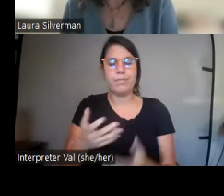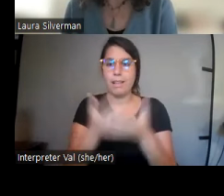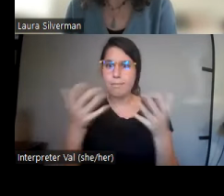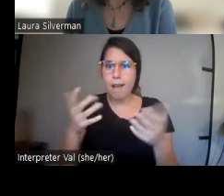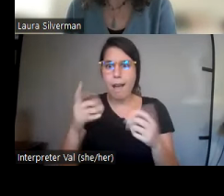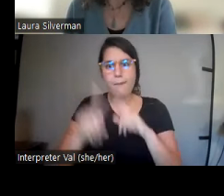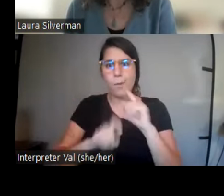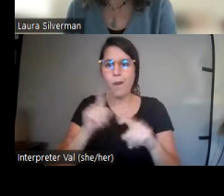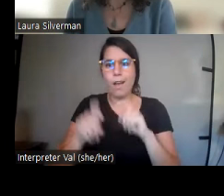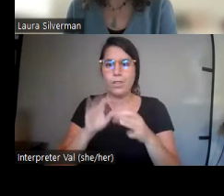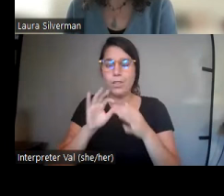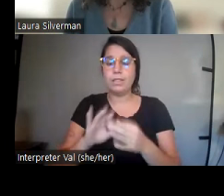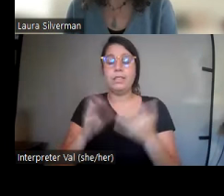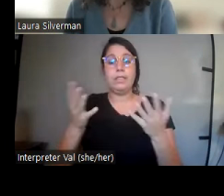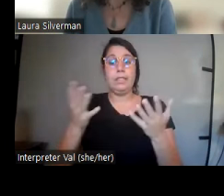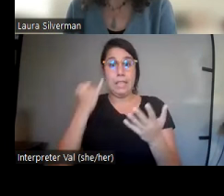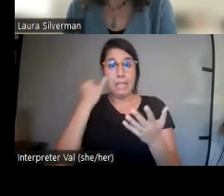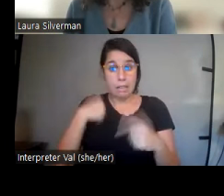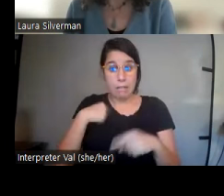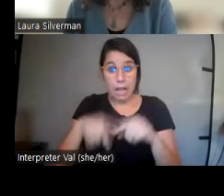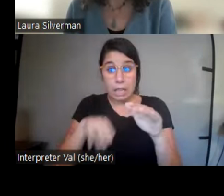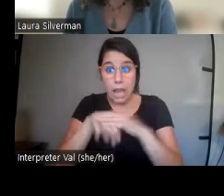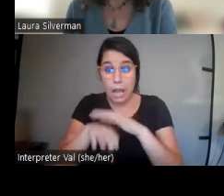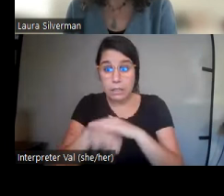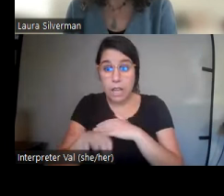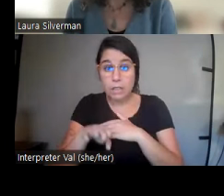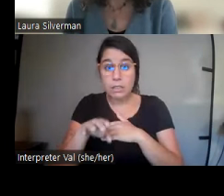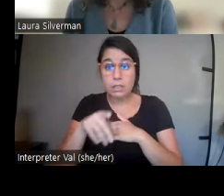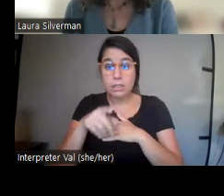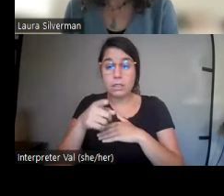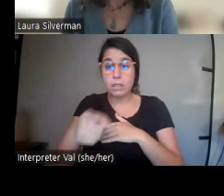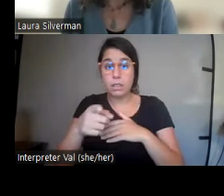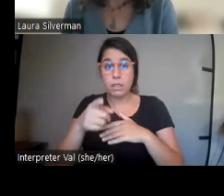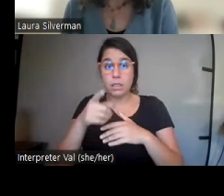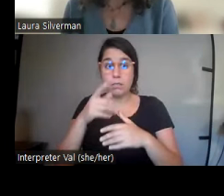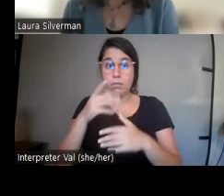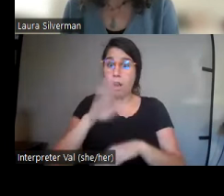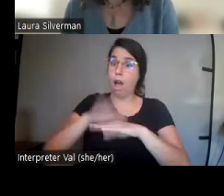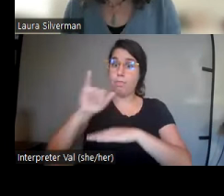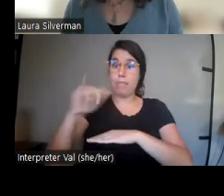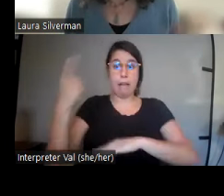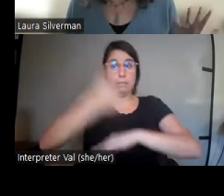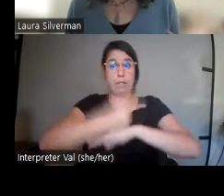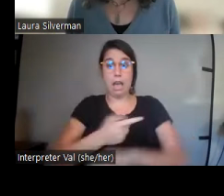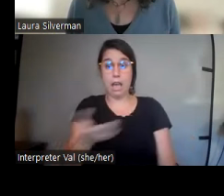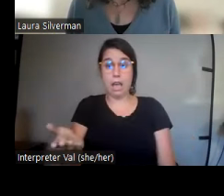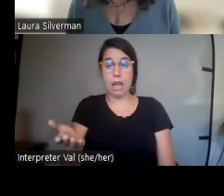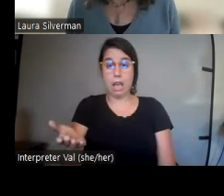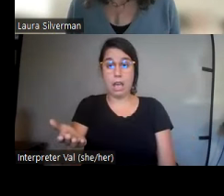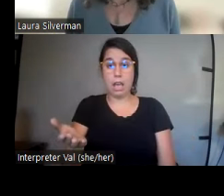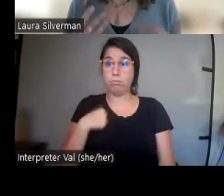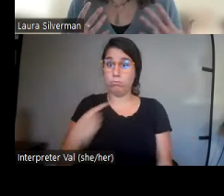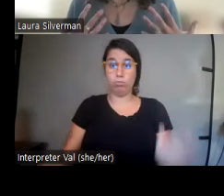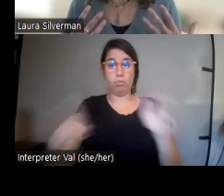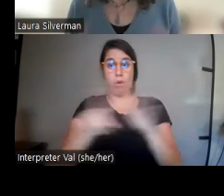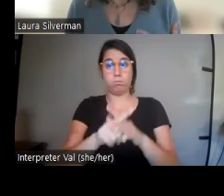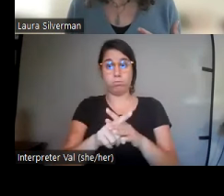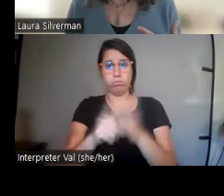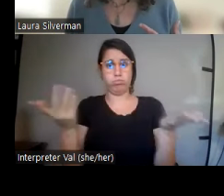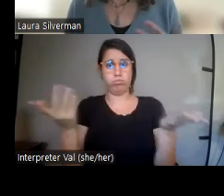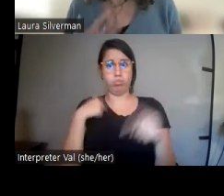you encounter access issues on election day at the polls? So what do you do if you show up and you're not allowed